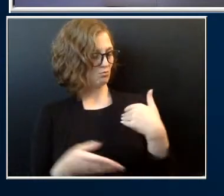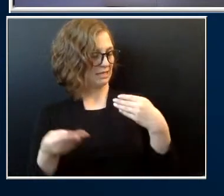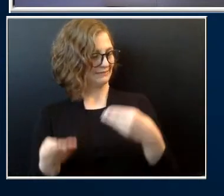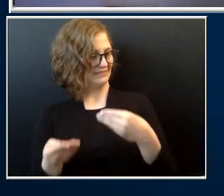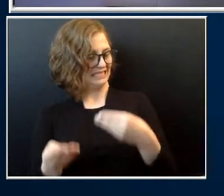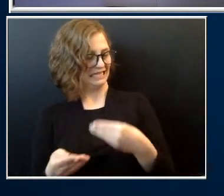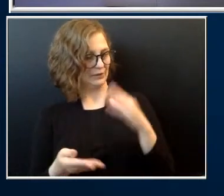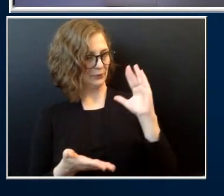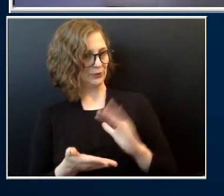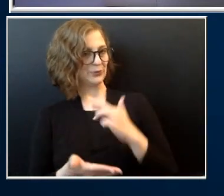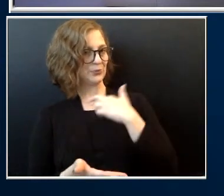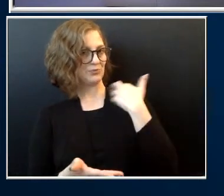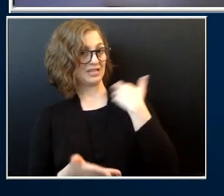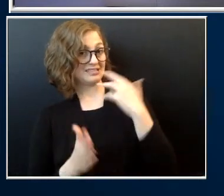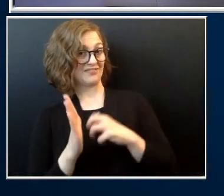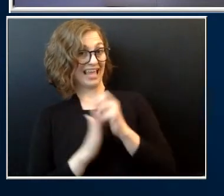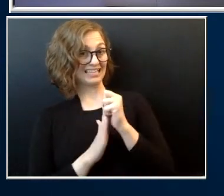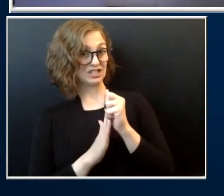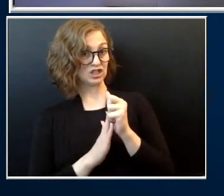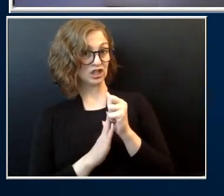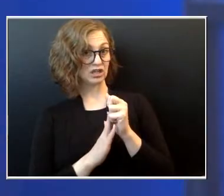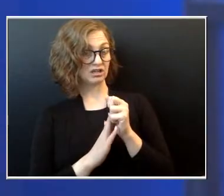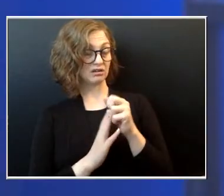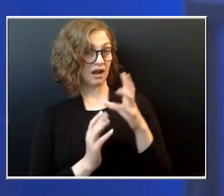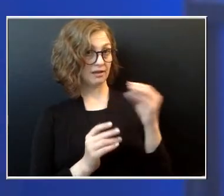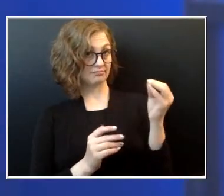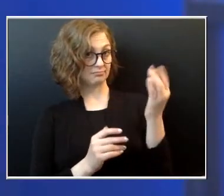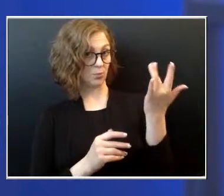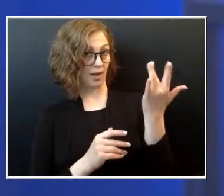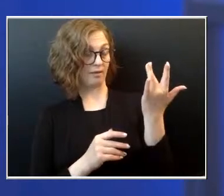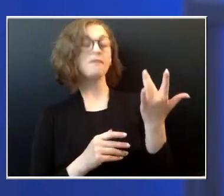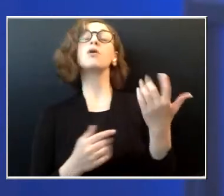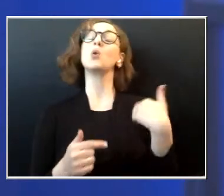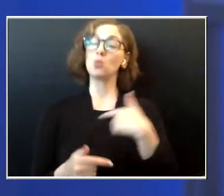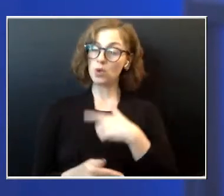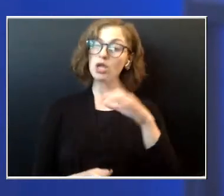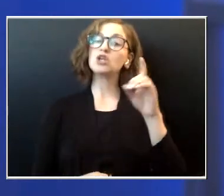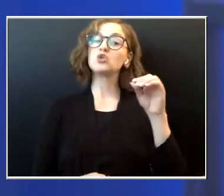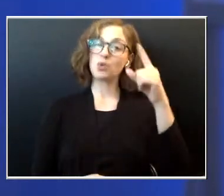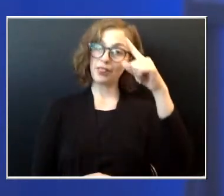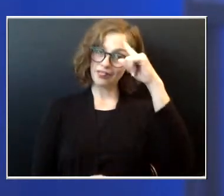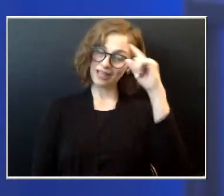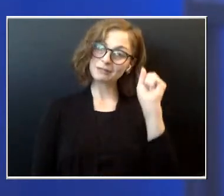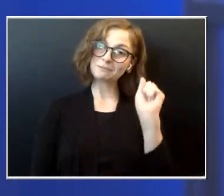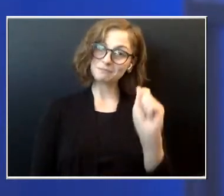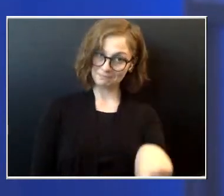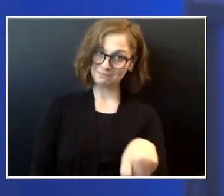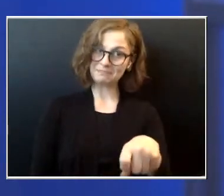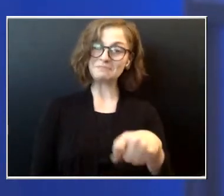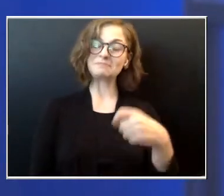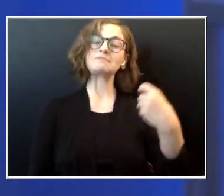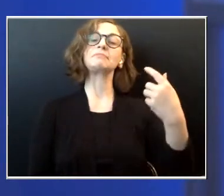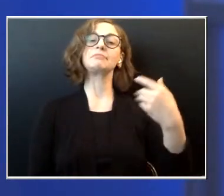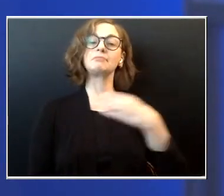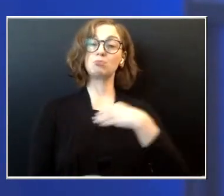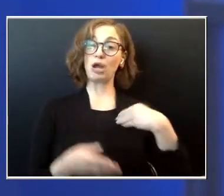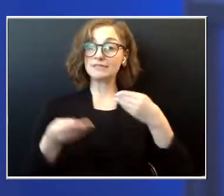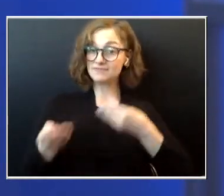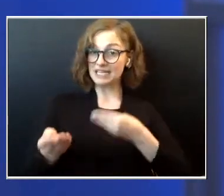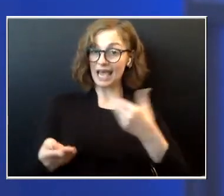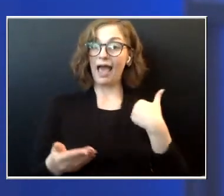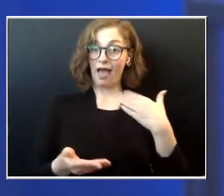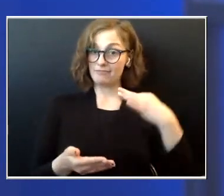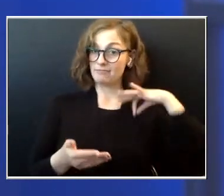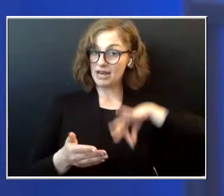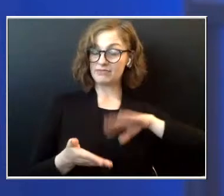cancer risk and why? And so we do think there is a benefit to breastfeeding in reducing cancer